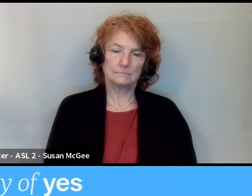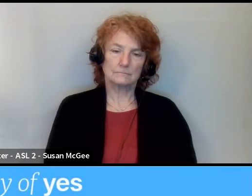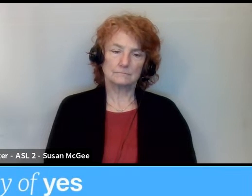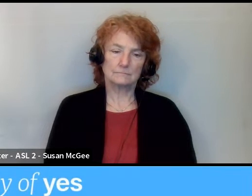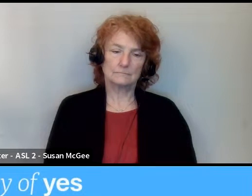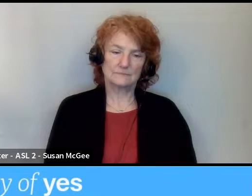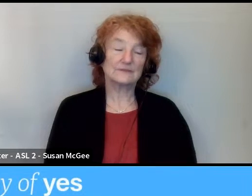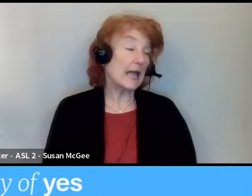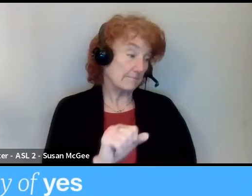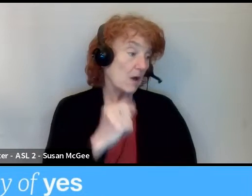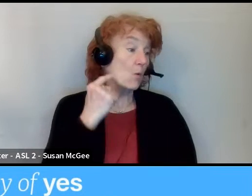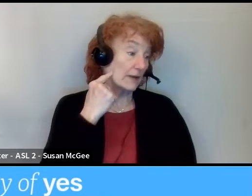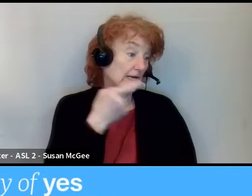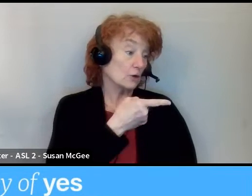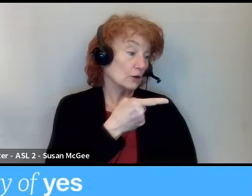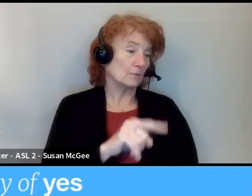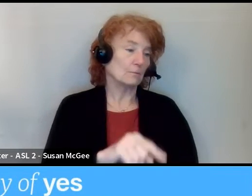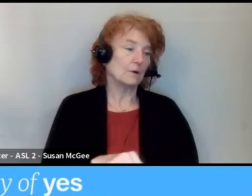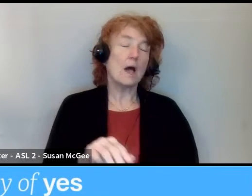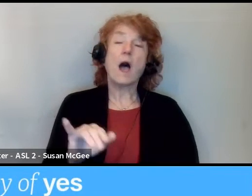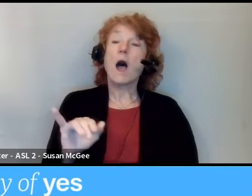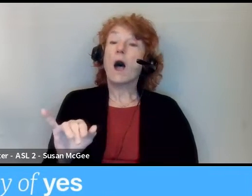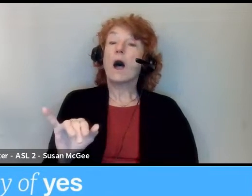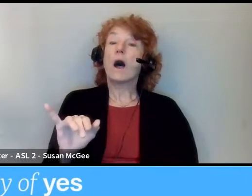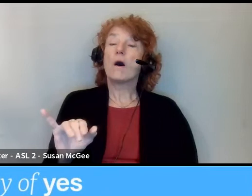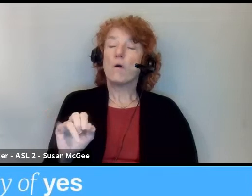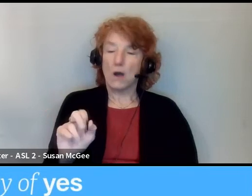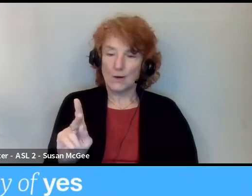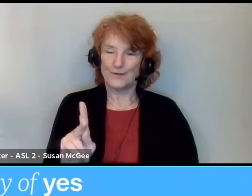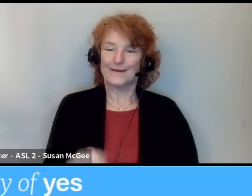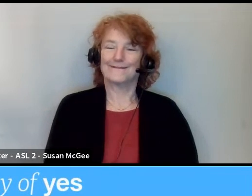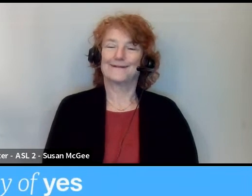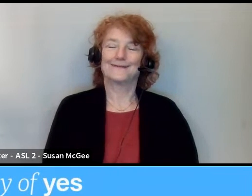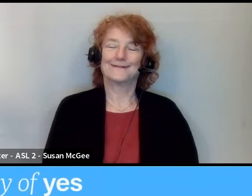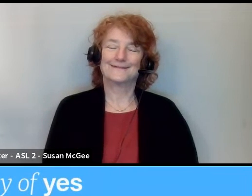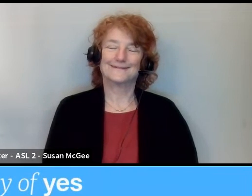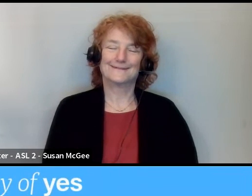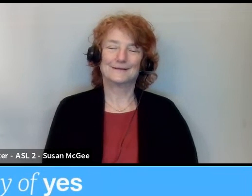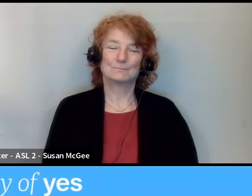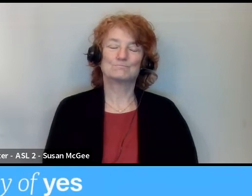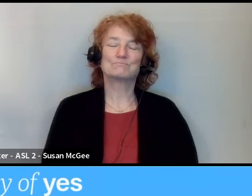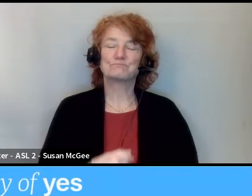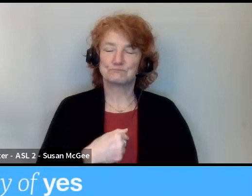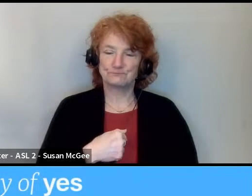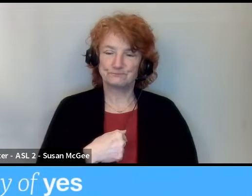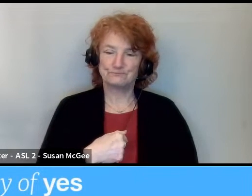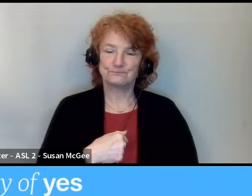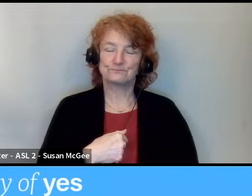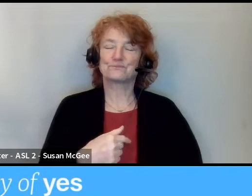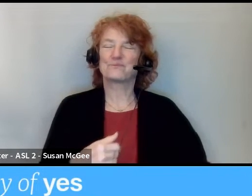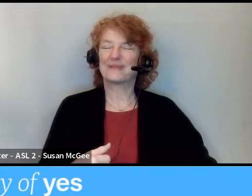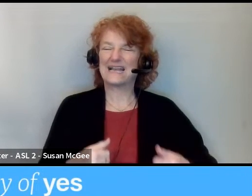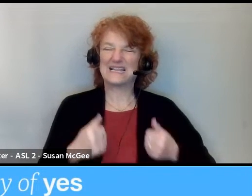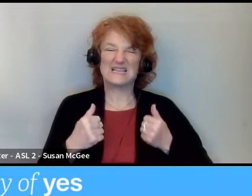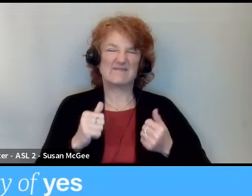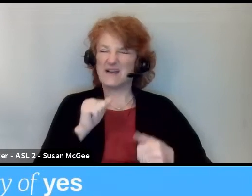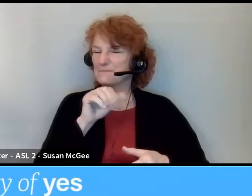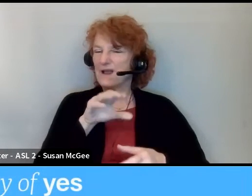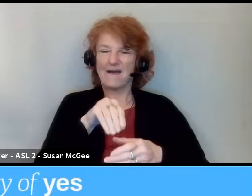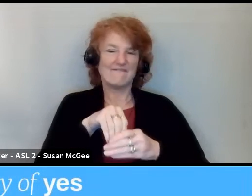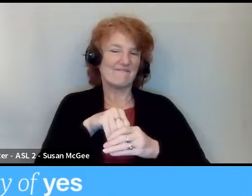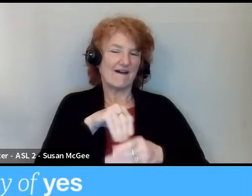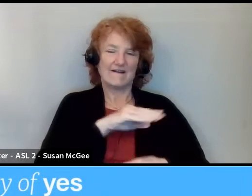Yes, we We can can hear hear you. Oh, okay, great. I'm a resident. I'm not part of any board